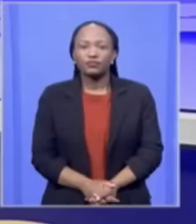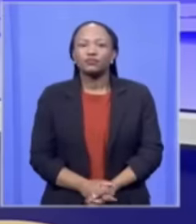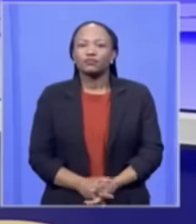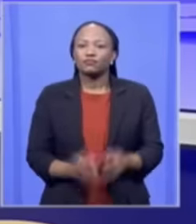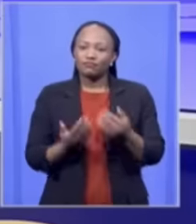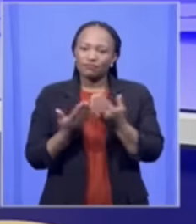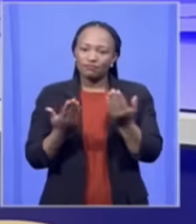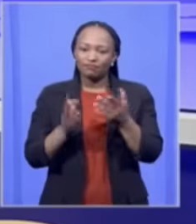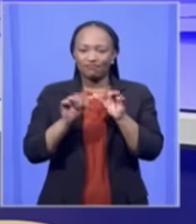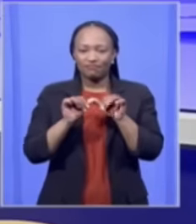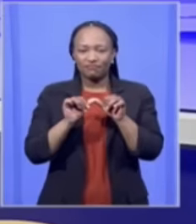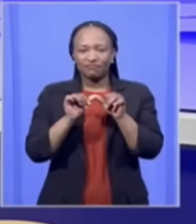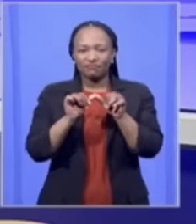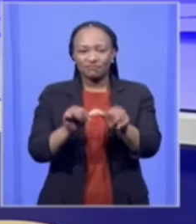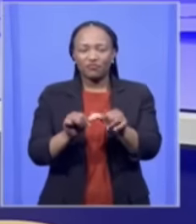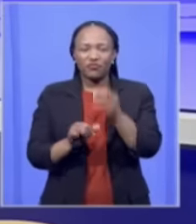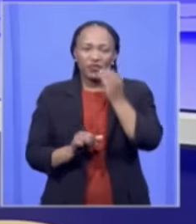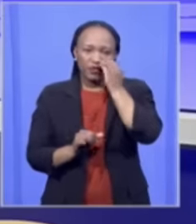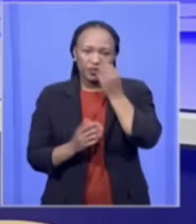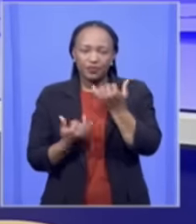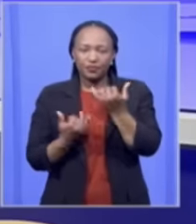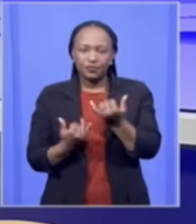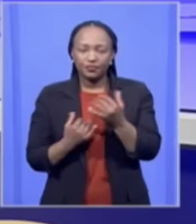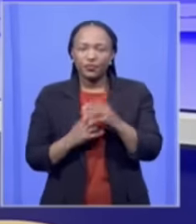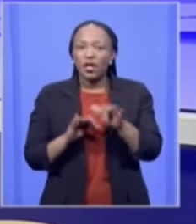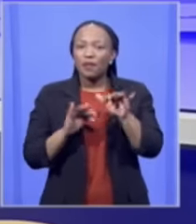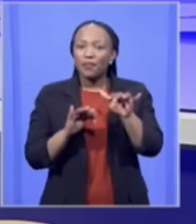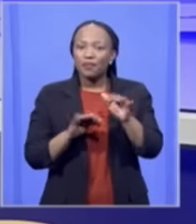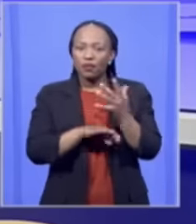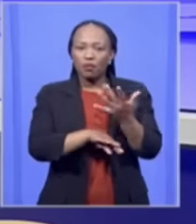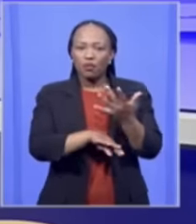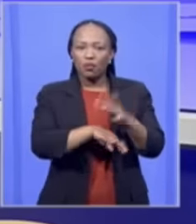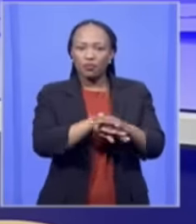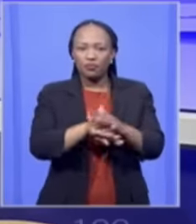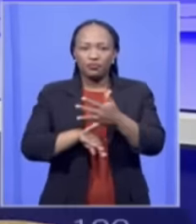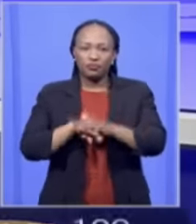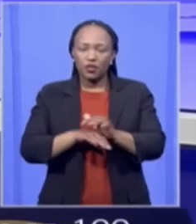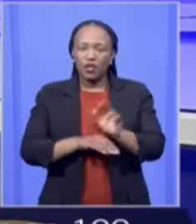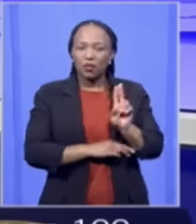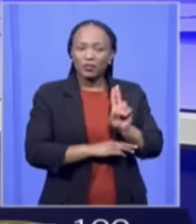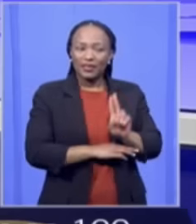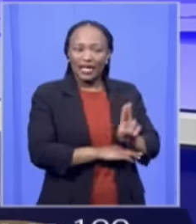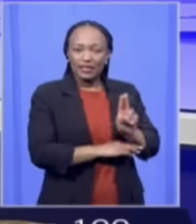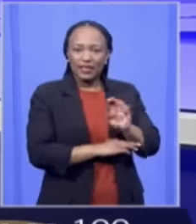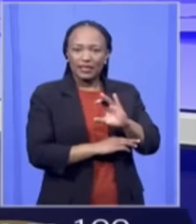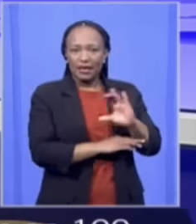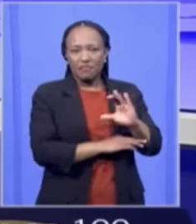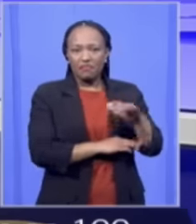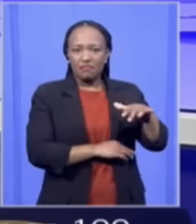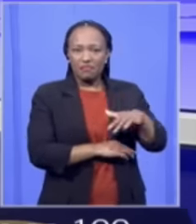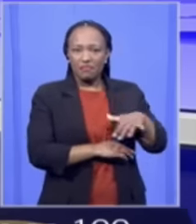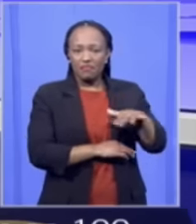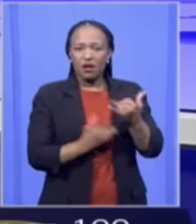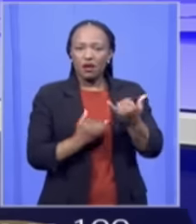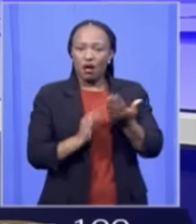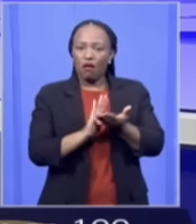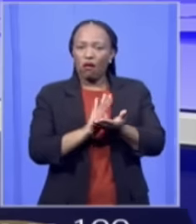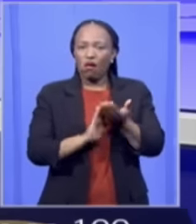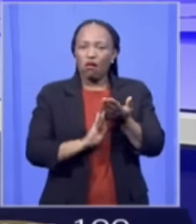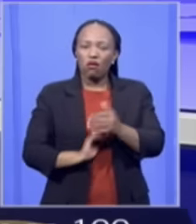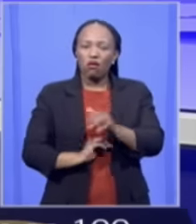Mothoetso re tswella pele ka dikgang tsa rona. Palo ya batho ba ba tlhokafetseng mo merwaleleng kwa Mthata kwa Eastern Cape e tlhatlogetse go le